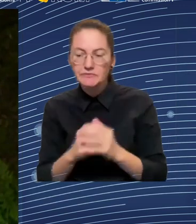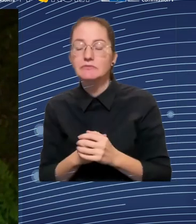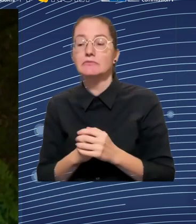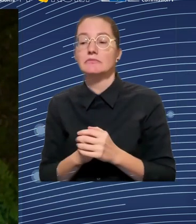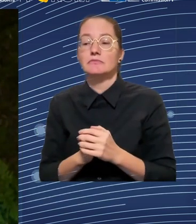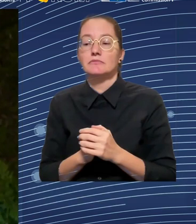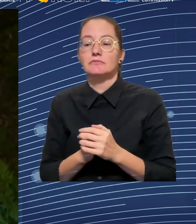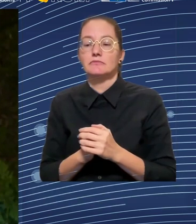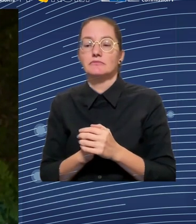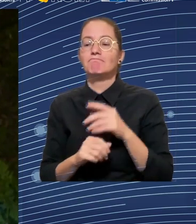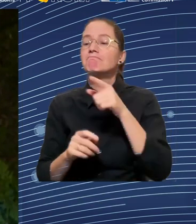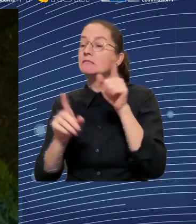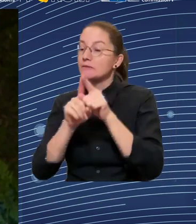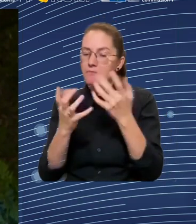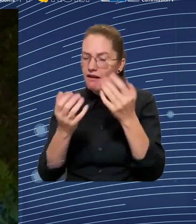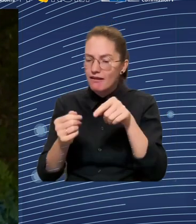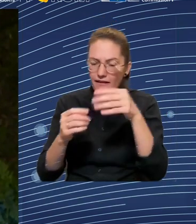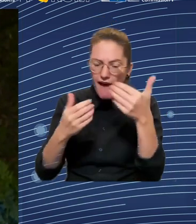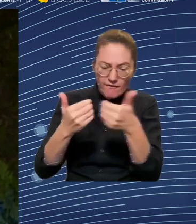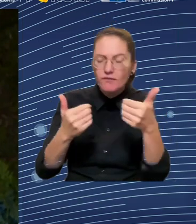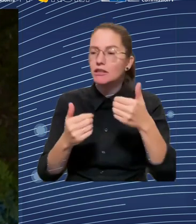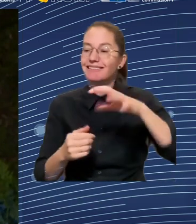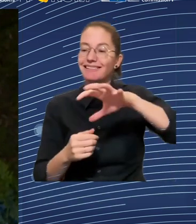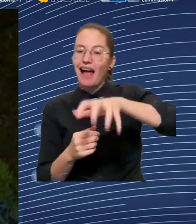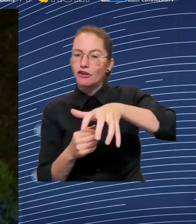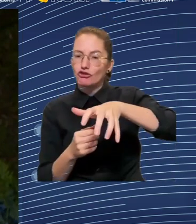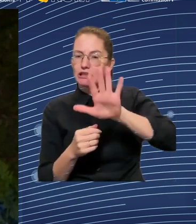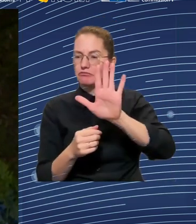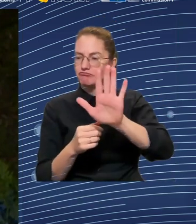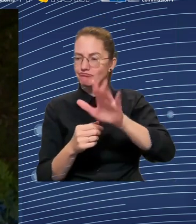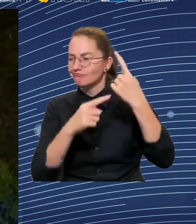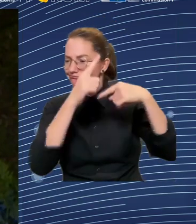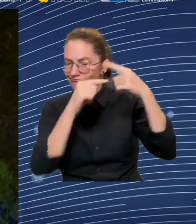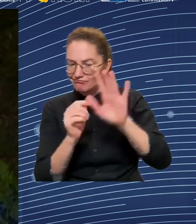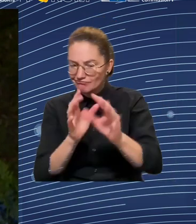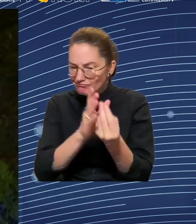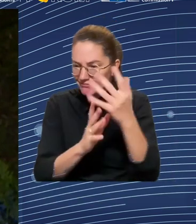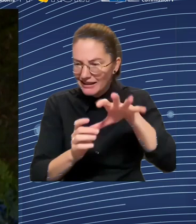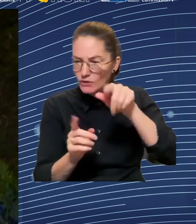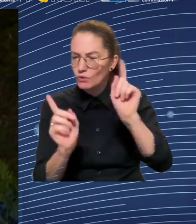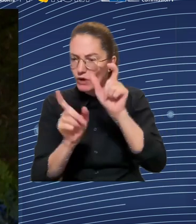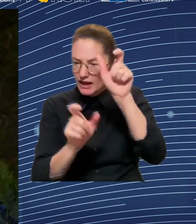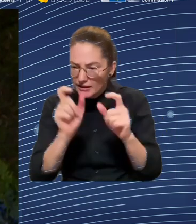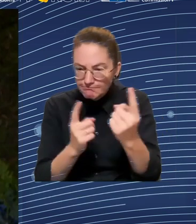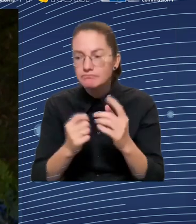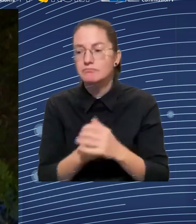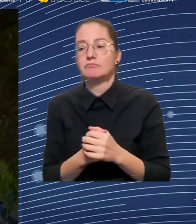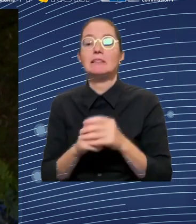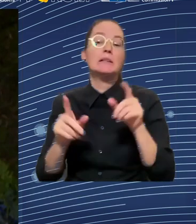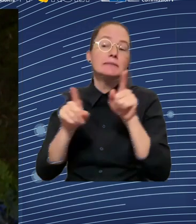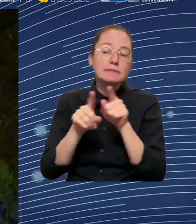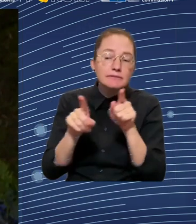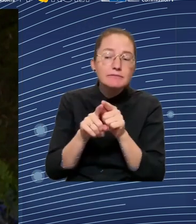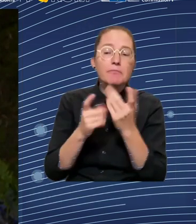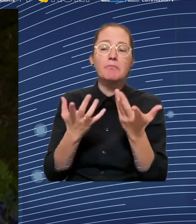high-level quantitative analysis. I think if you want to look at intersectional perspective or from